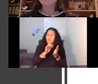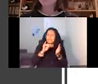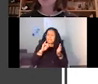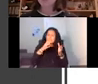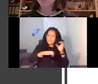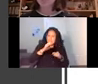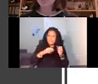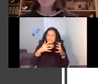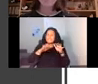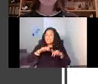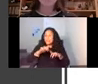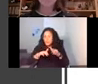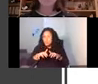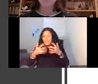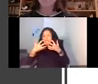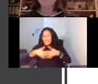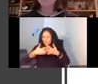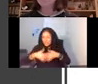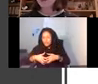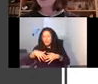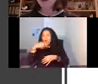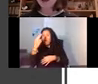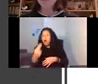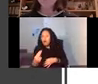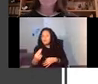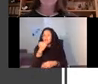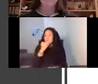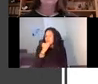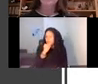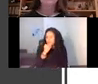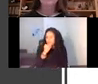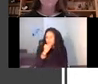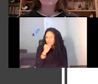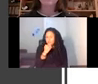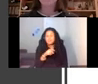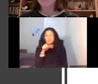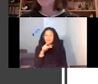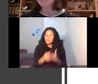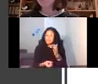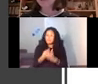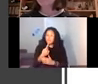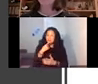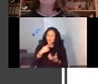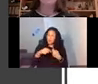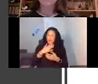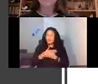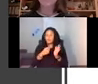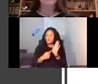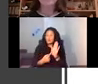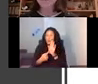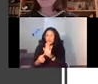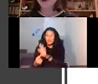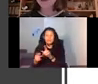science, technology, engineering, arts, and maths. And at these events, we love to showcase all the different